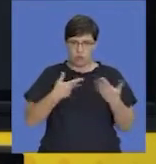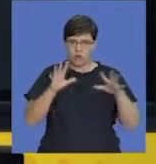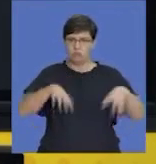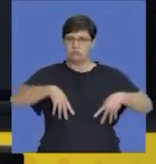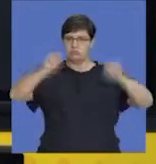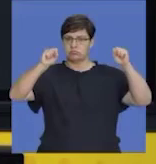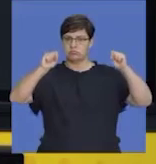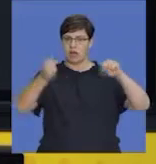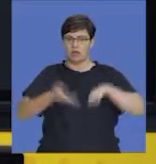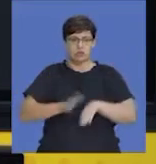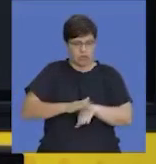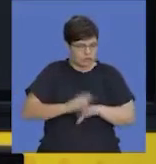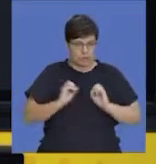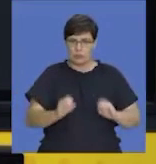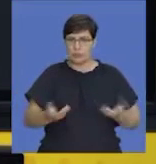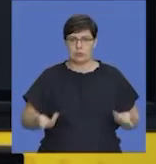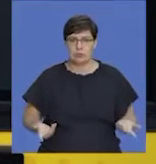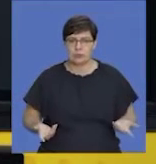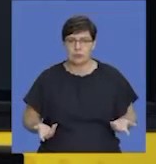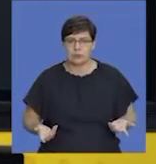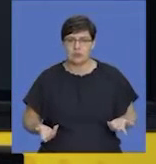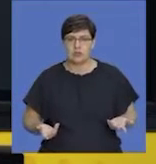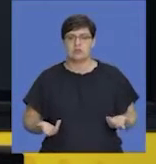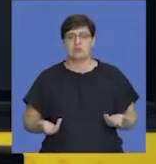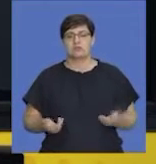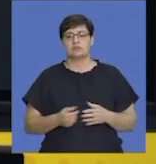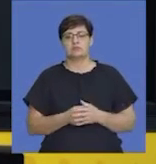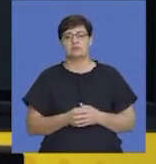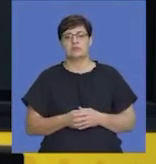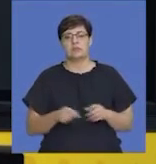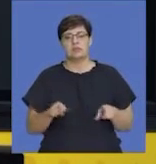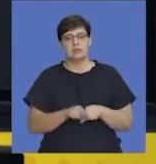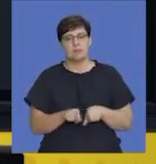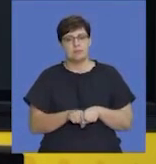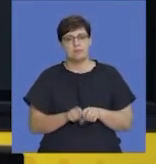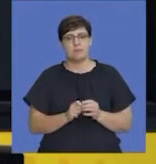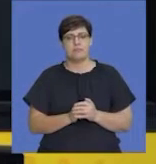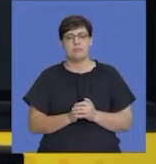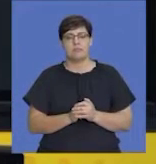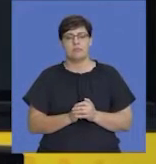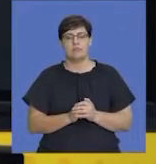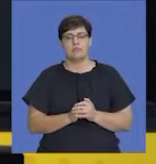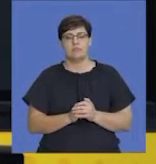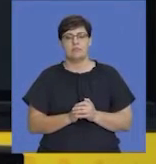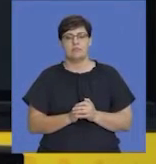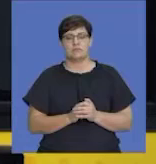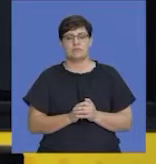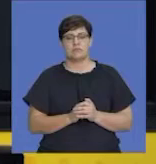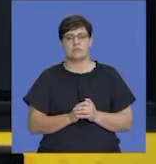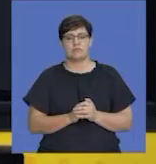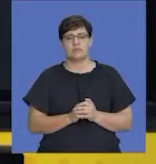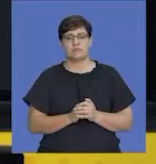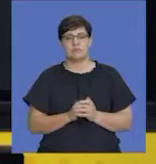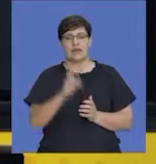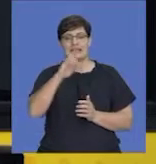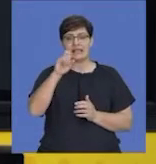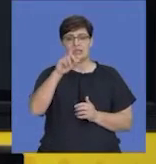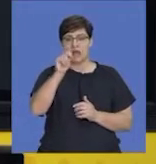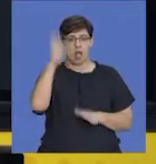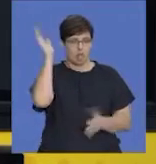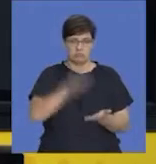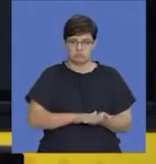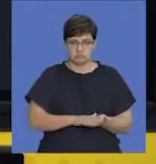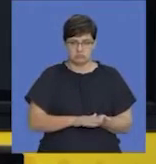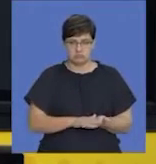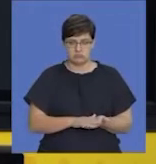fully charged. And also the break obviously in data. If you're using data